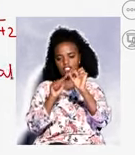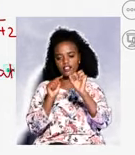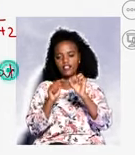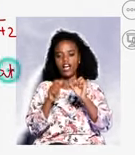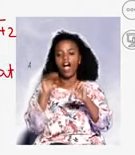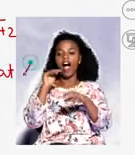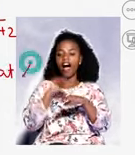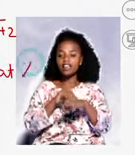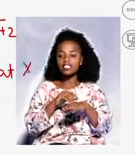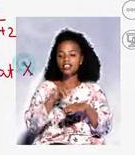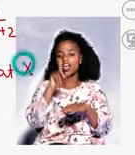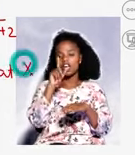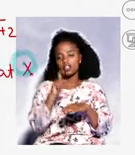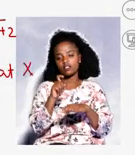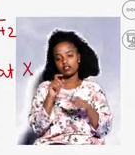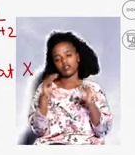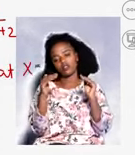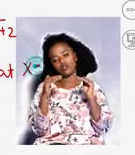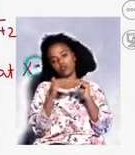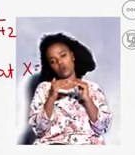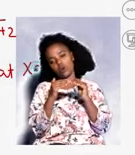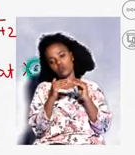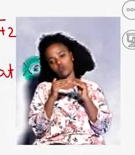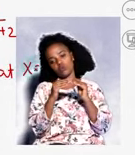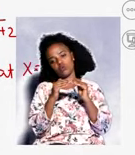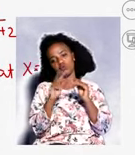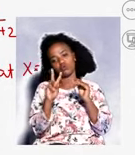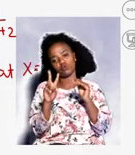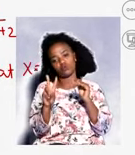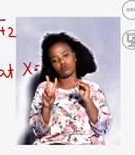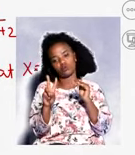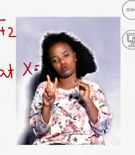at x is equal to